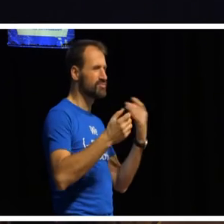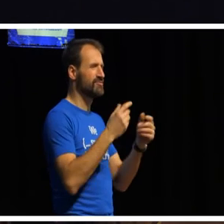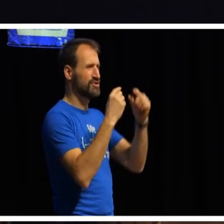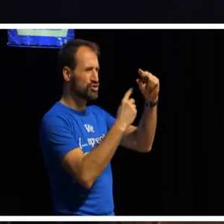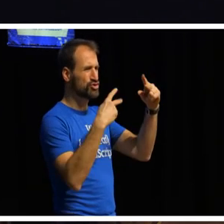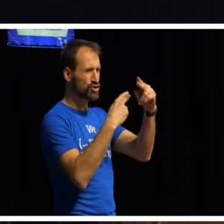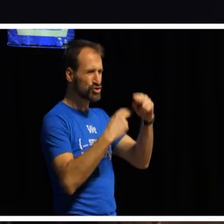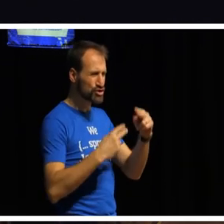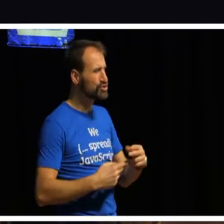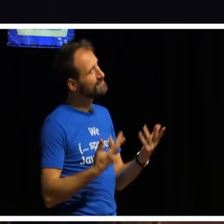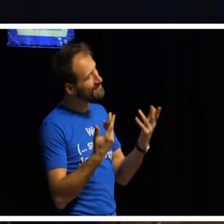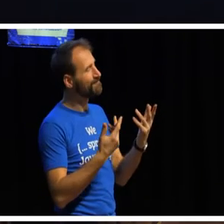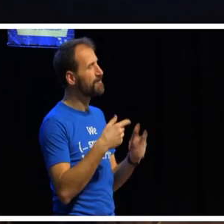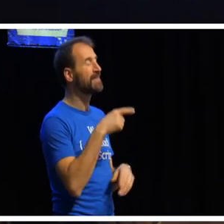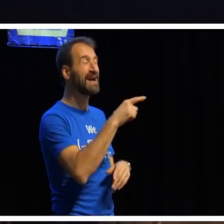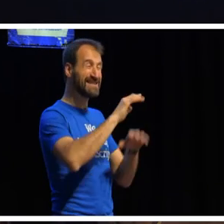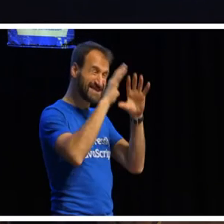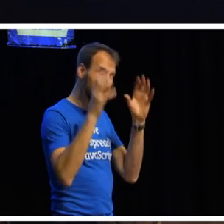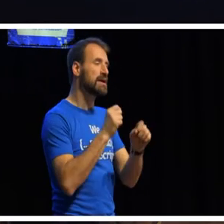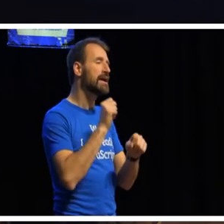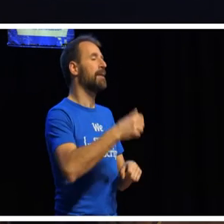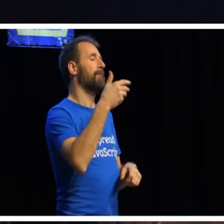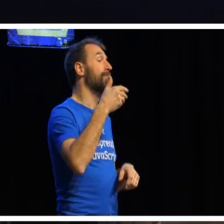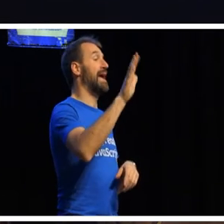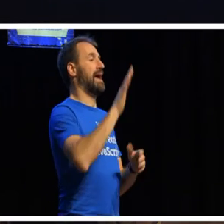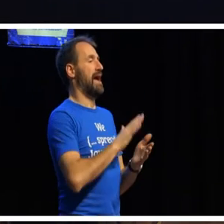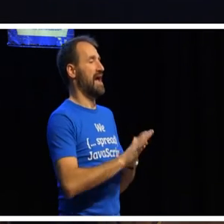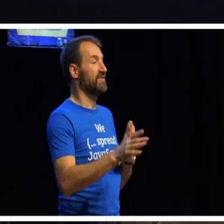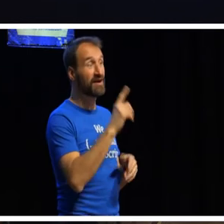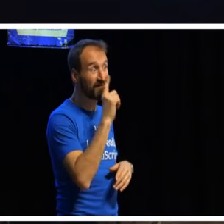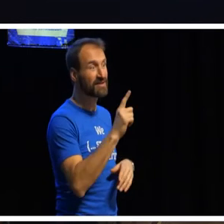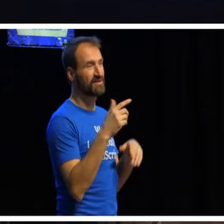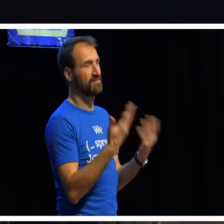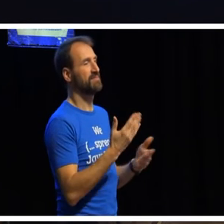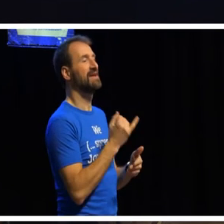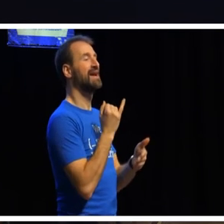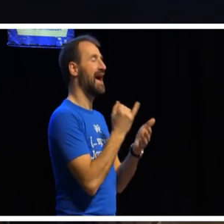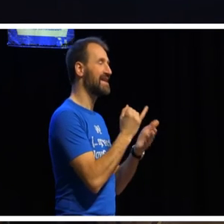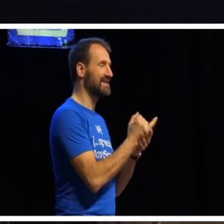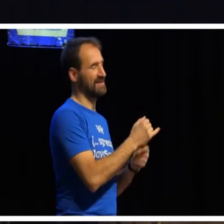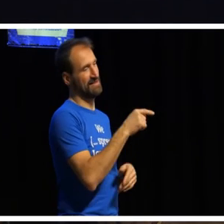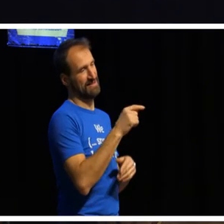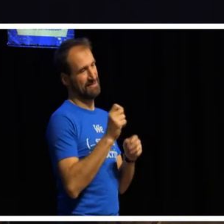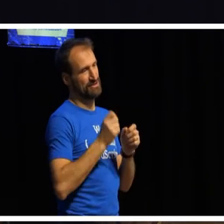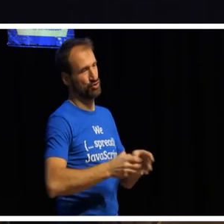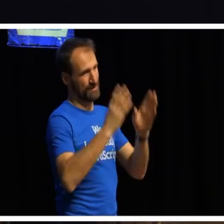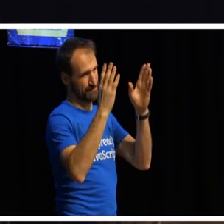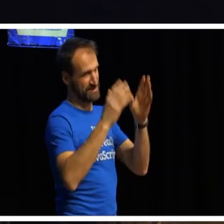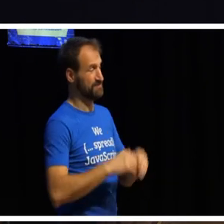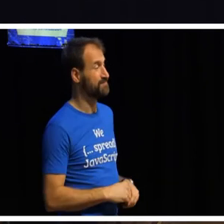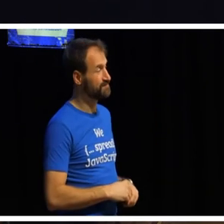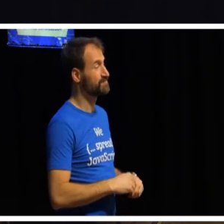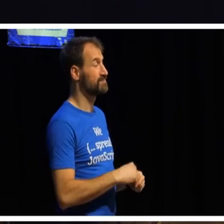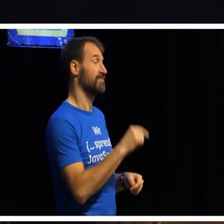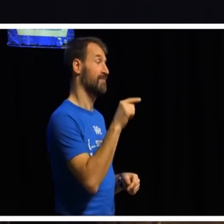this is going to get a whole lot easier thanks to identity streams, which is another thing that's going to land in 2017. Now, I'd say